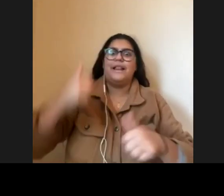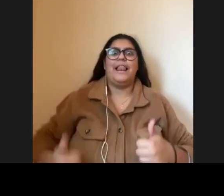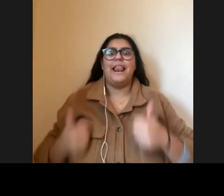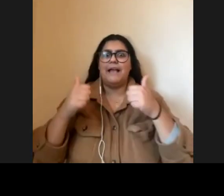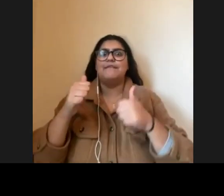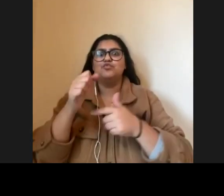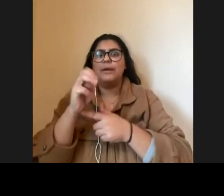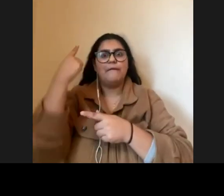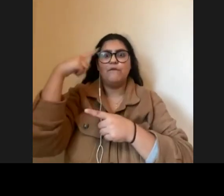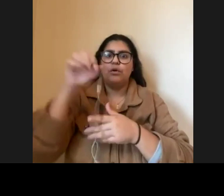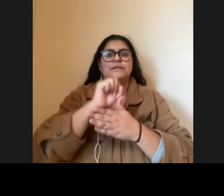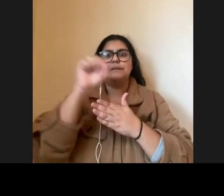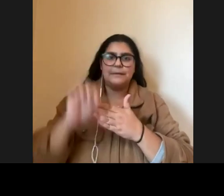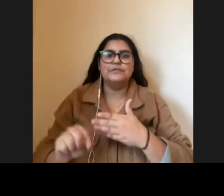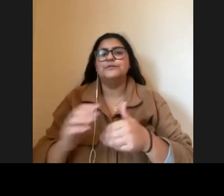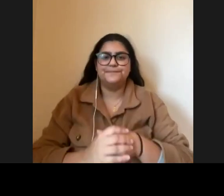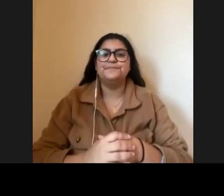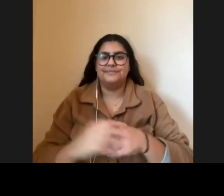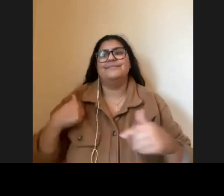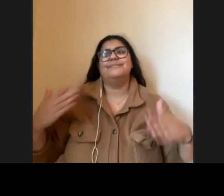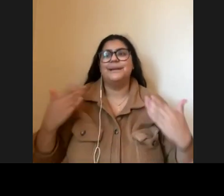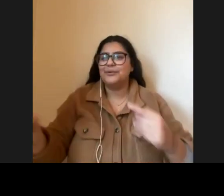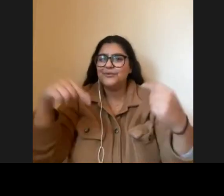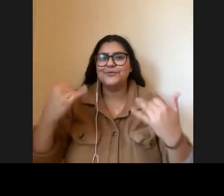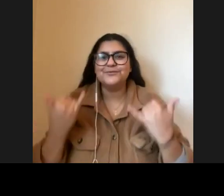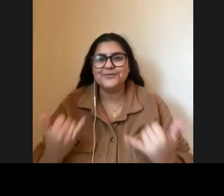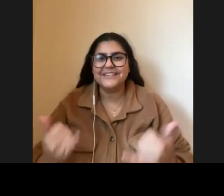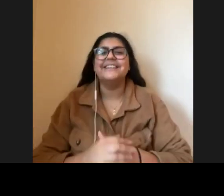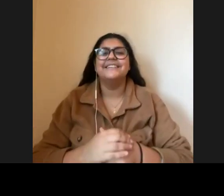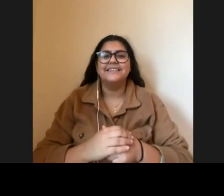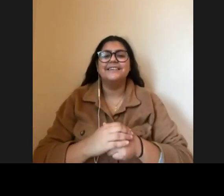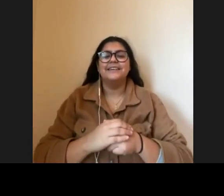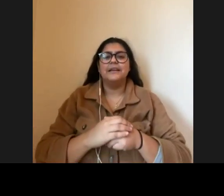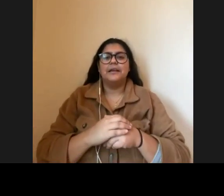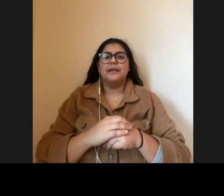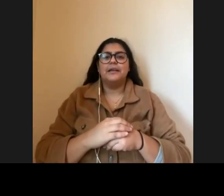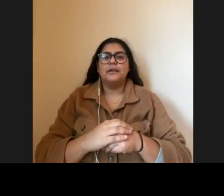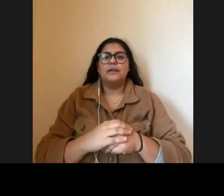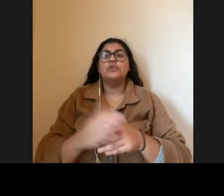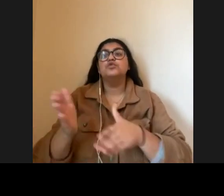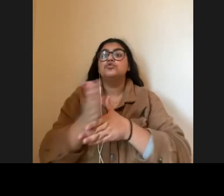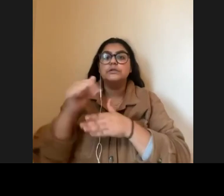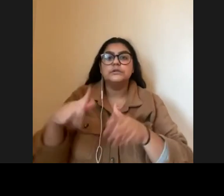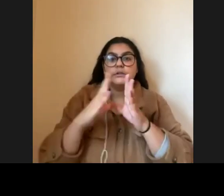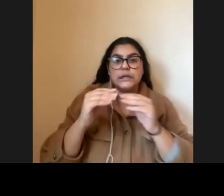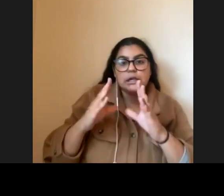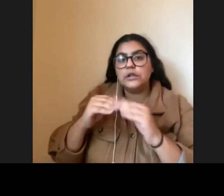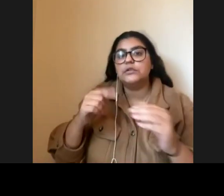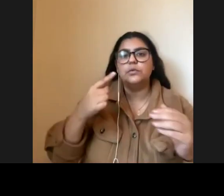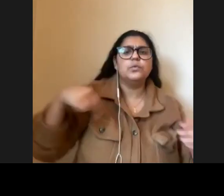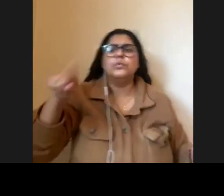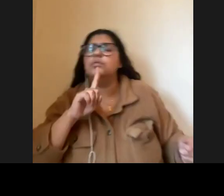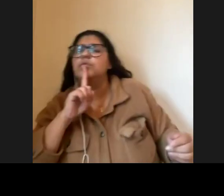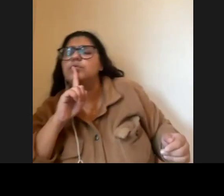Really glad that you're all able to make it today. So during these sessions, we are really here